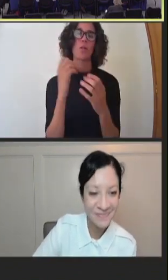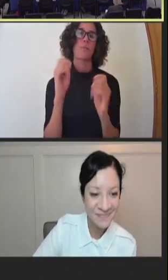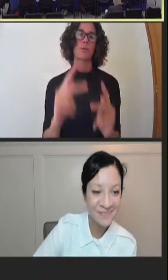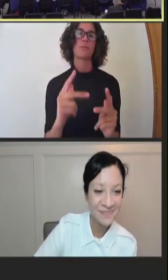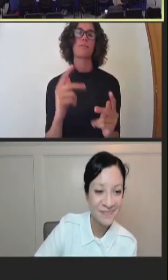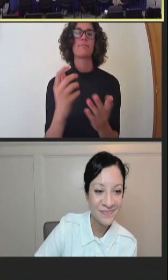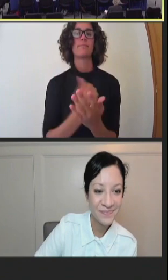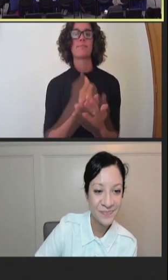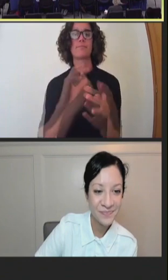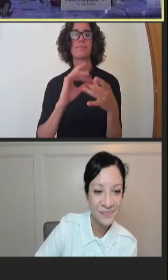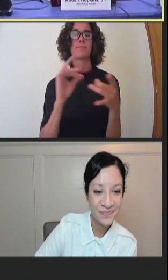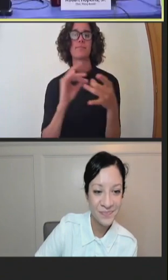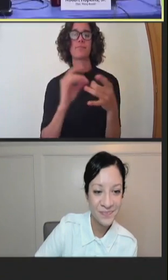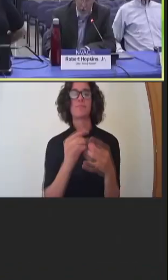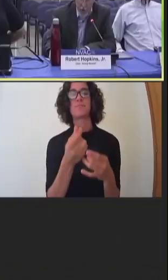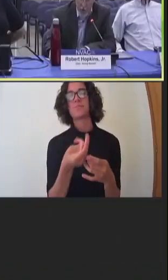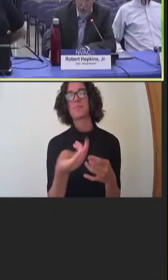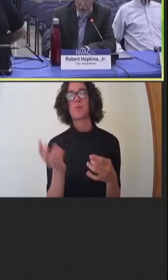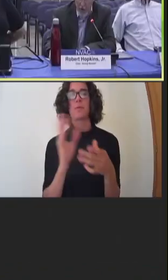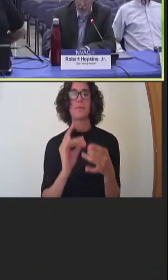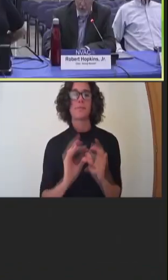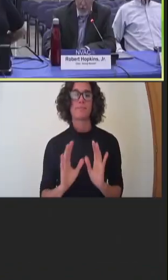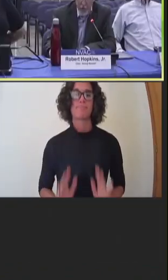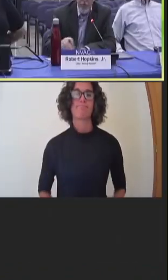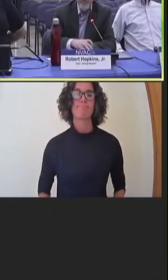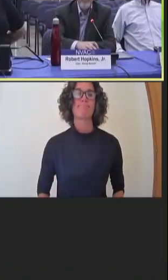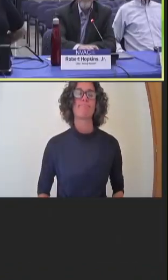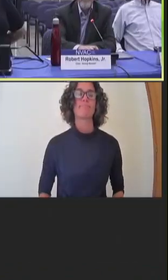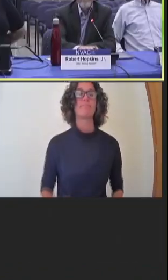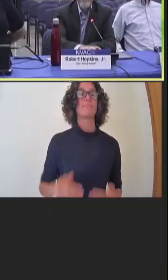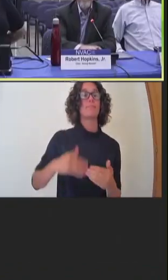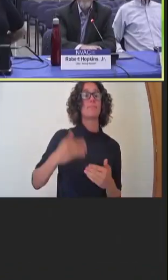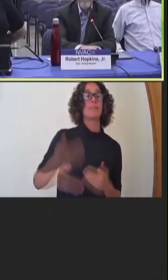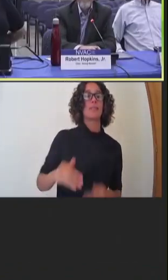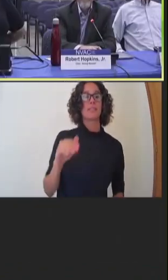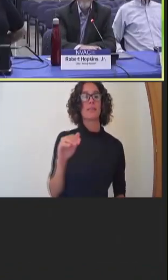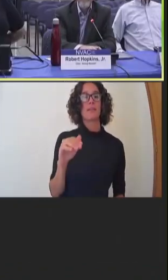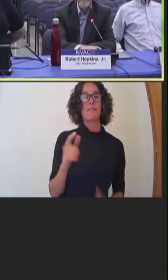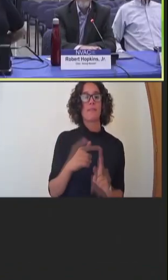for DOD, Lieutenant Colonel Nicole Sue.